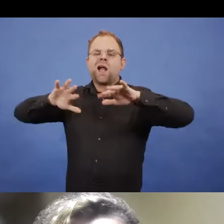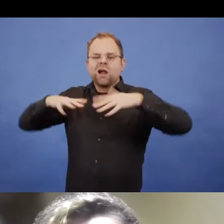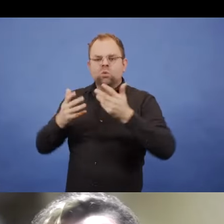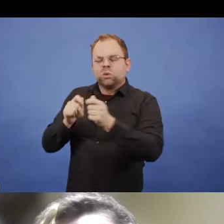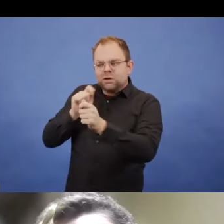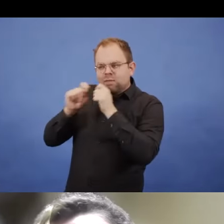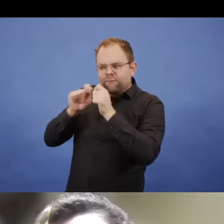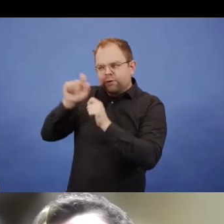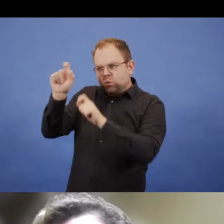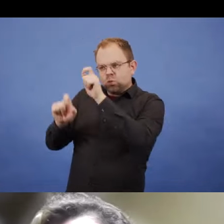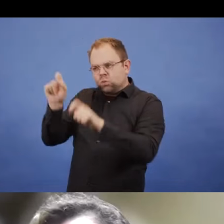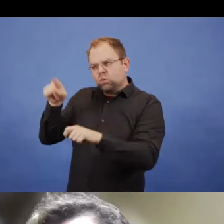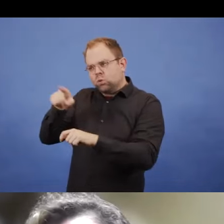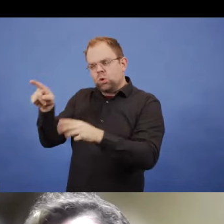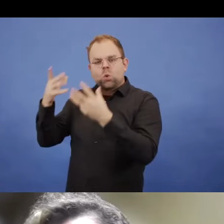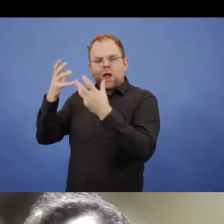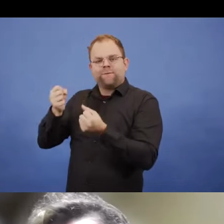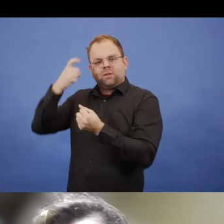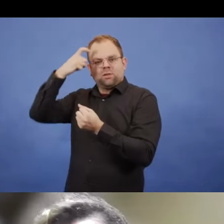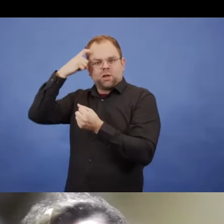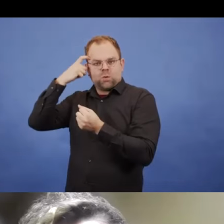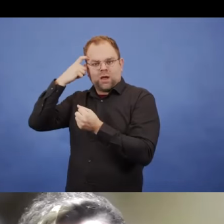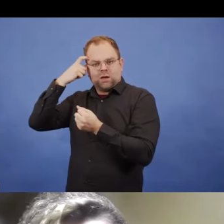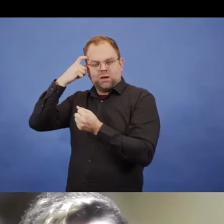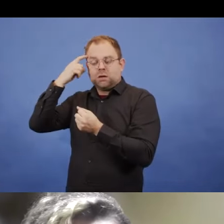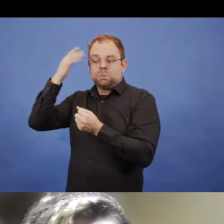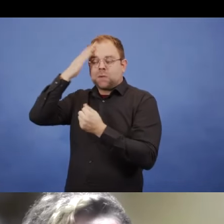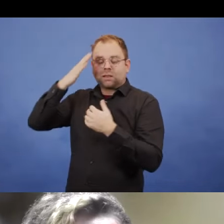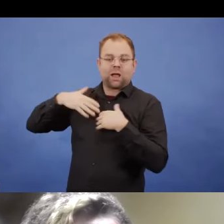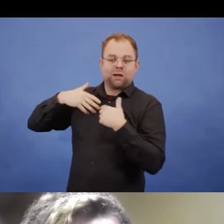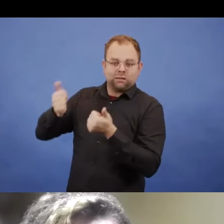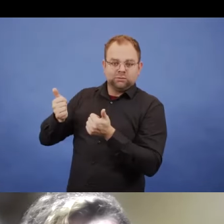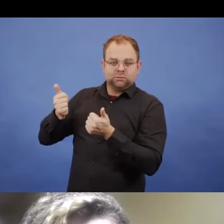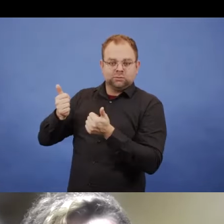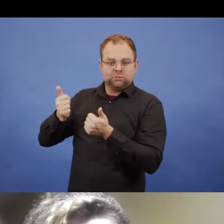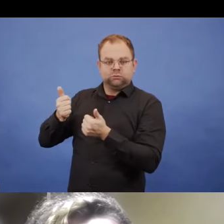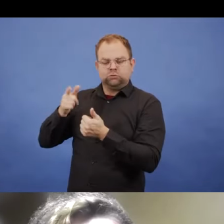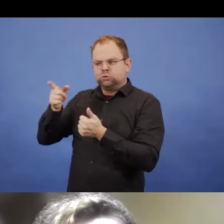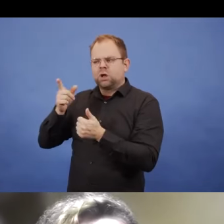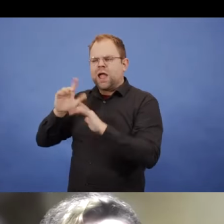the question to ensure that their meaningful participation. This is quite important.